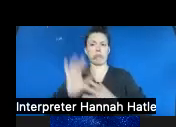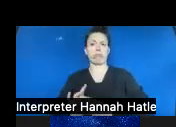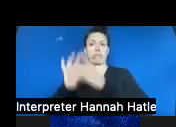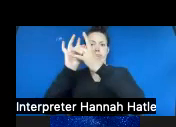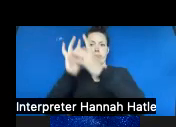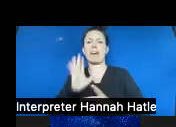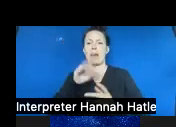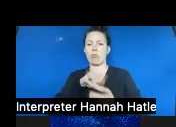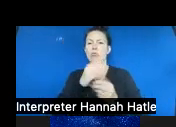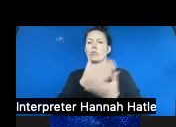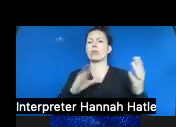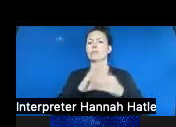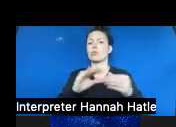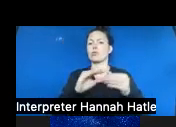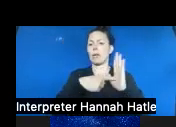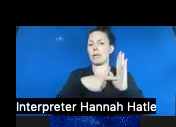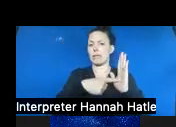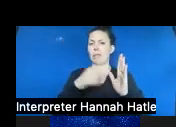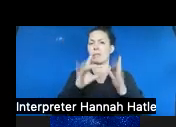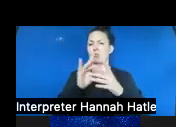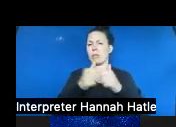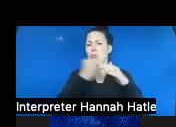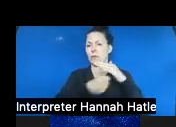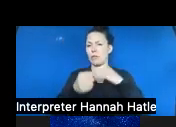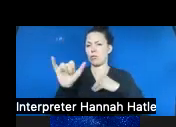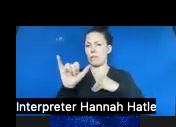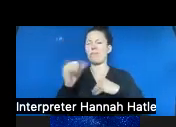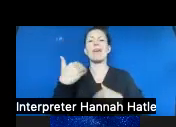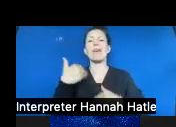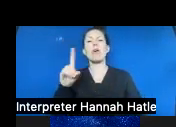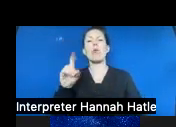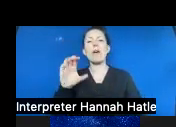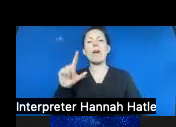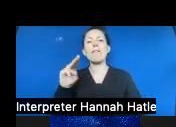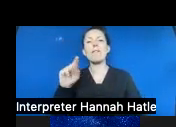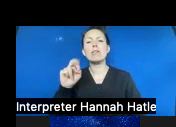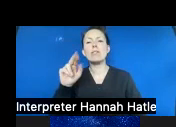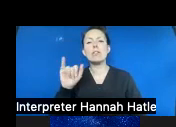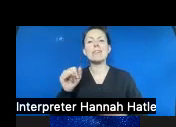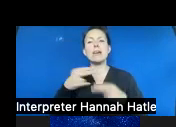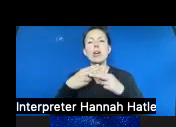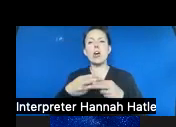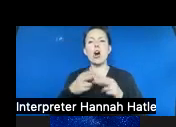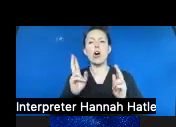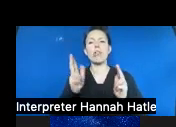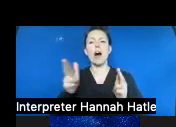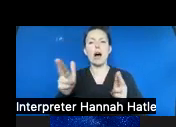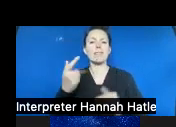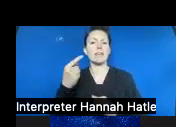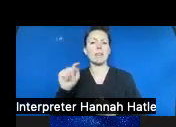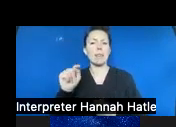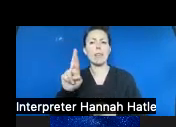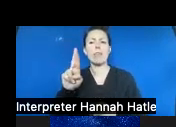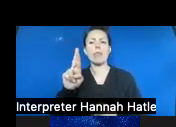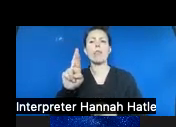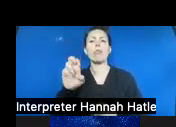storytelling. That trafficking, there's that one documentary, I think it was called Hunting the Res. And unfortunately, that's something